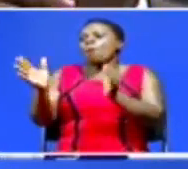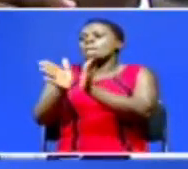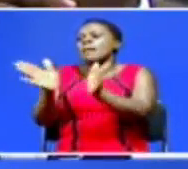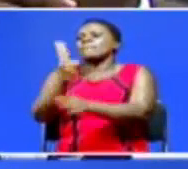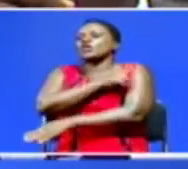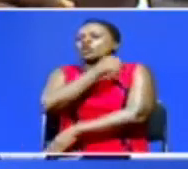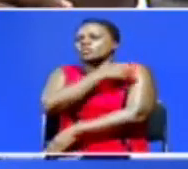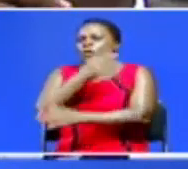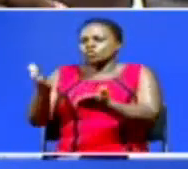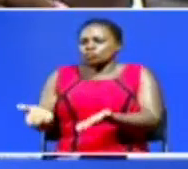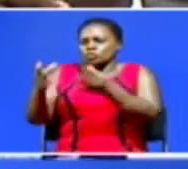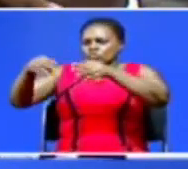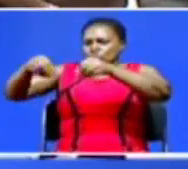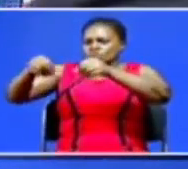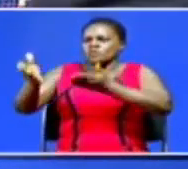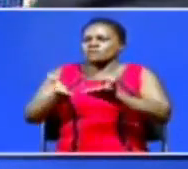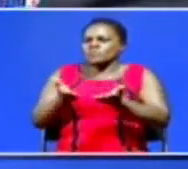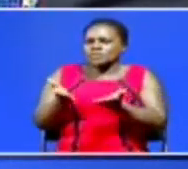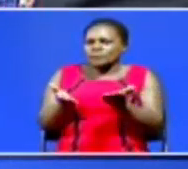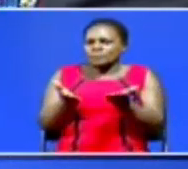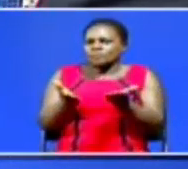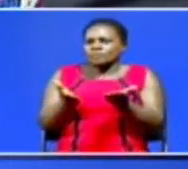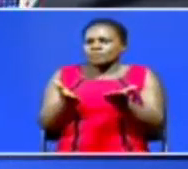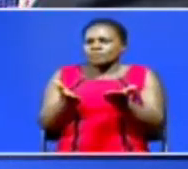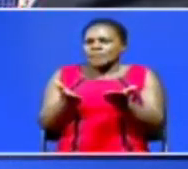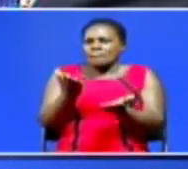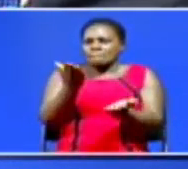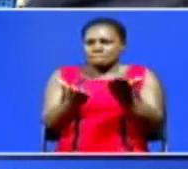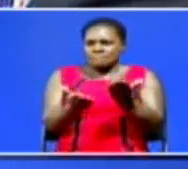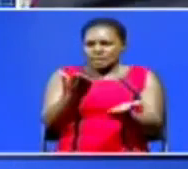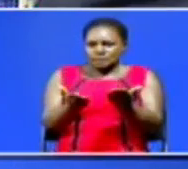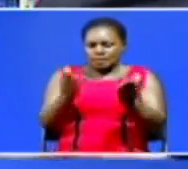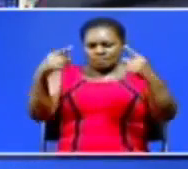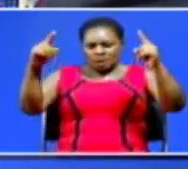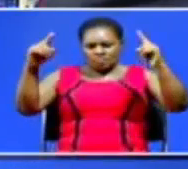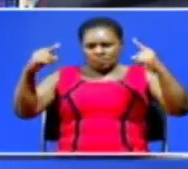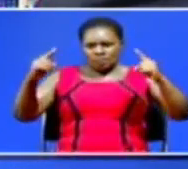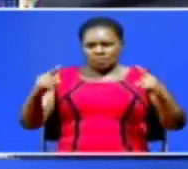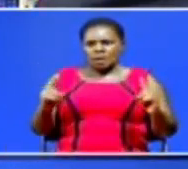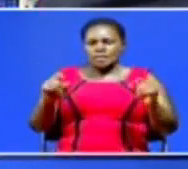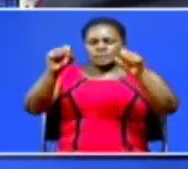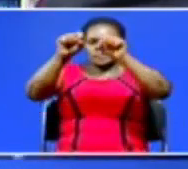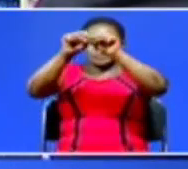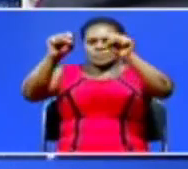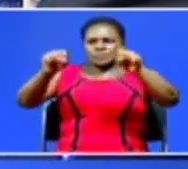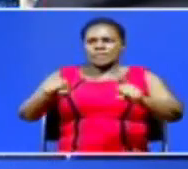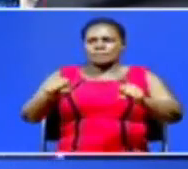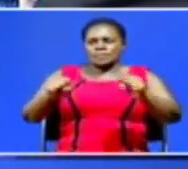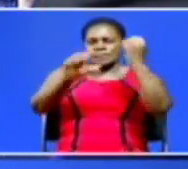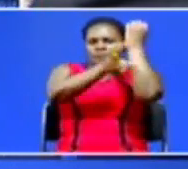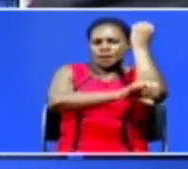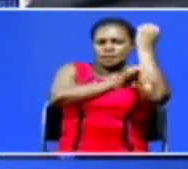hospitals in order to improve quality of service. The measure of a success of a system in a